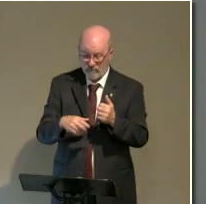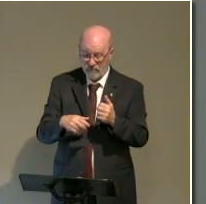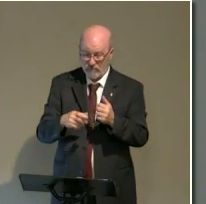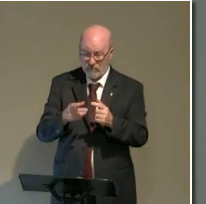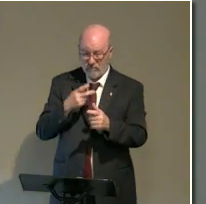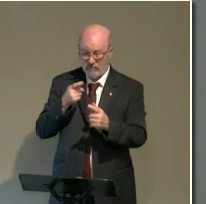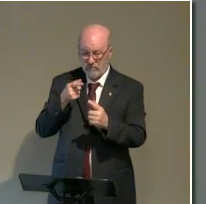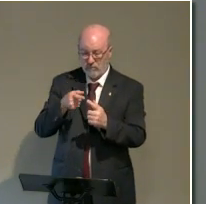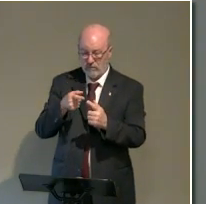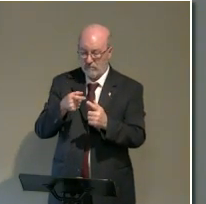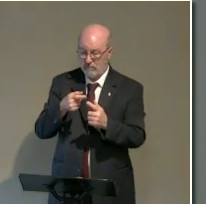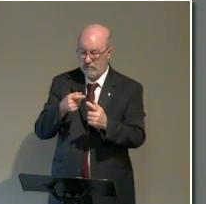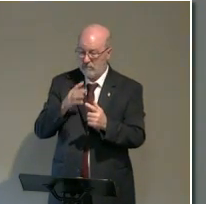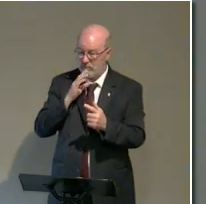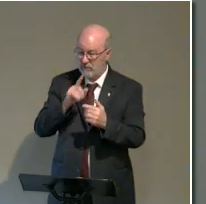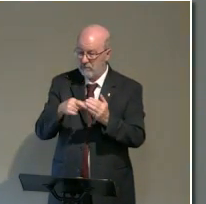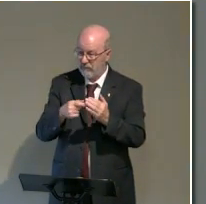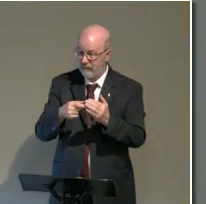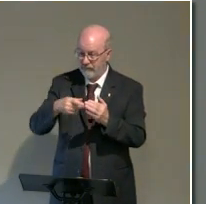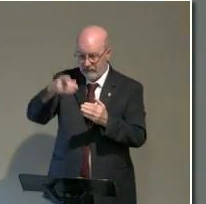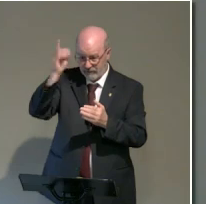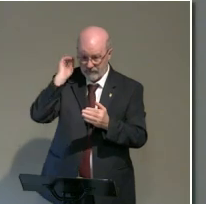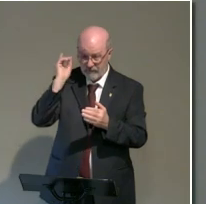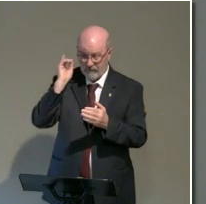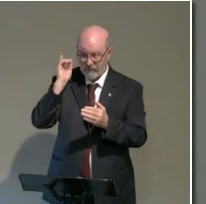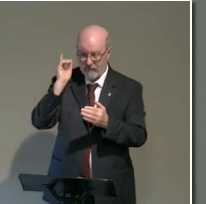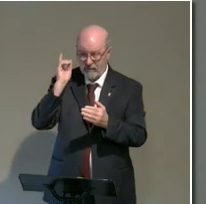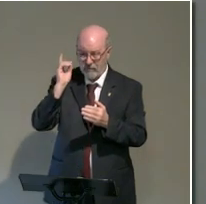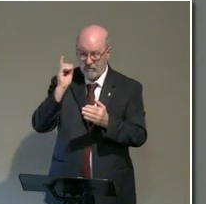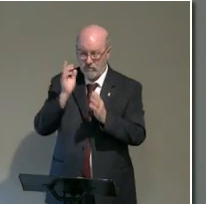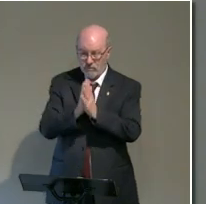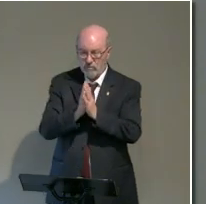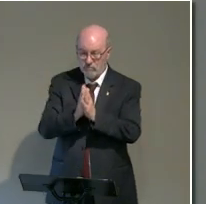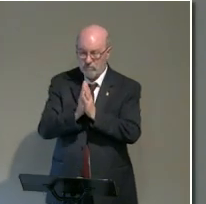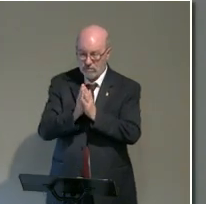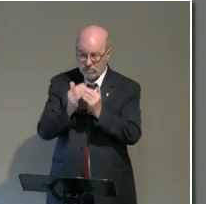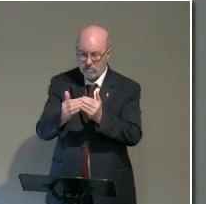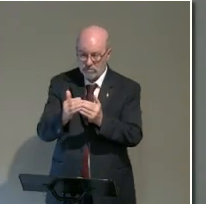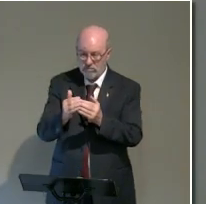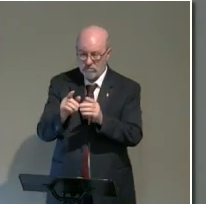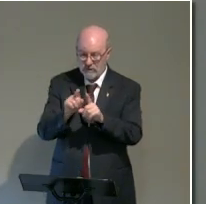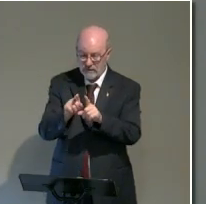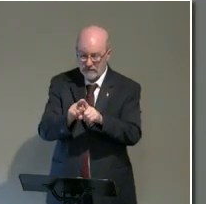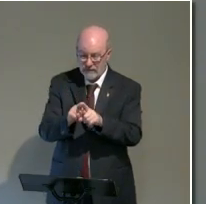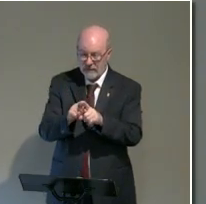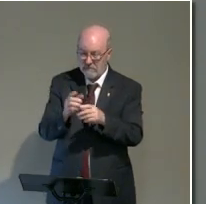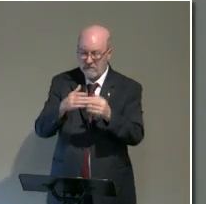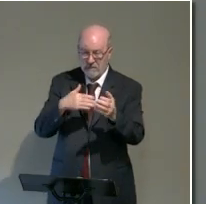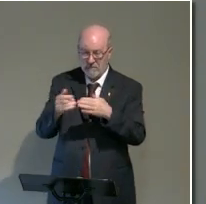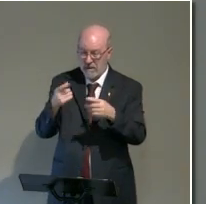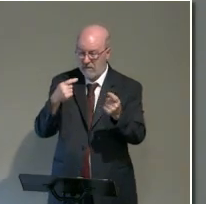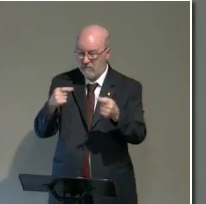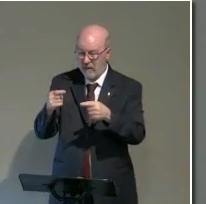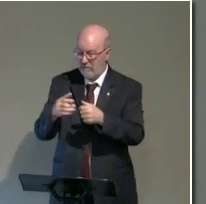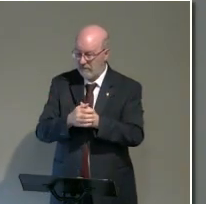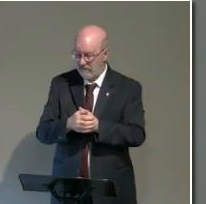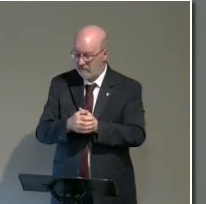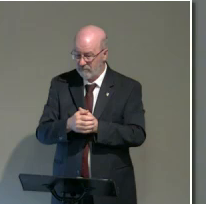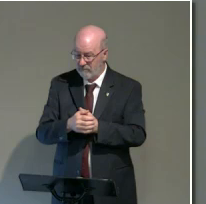point I want to speak on is Daniel's prayer routine remained the same considering the obstacles,